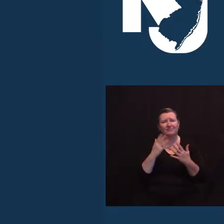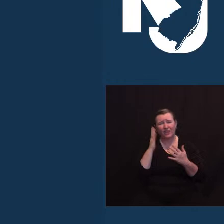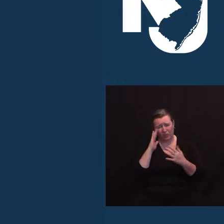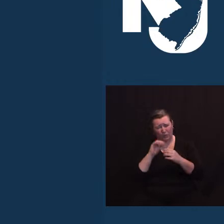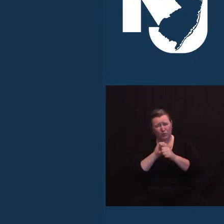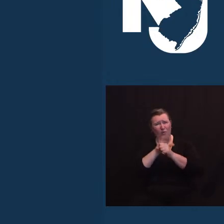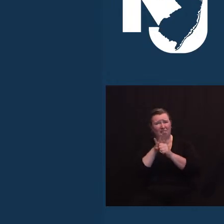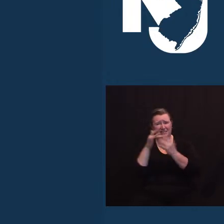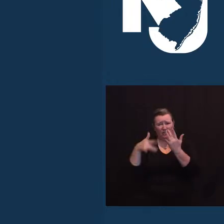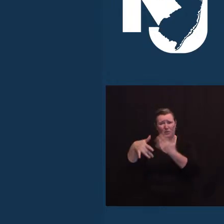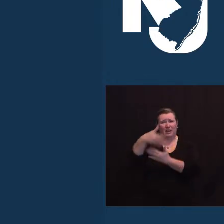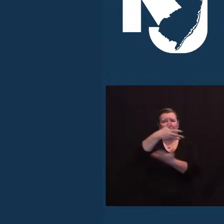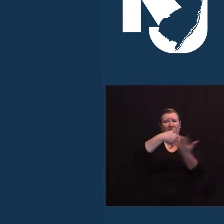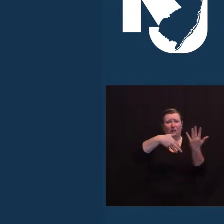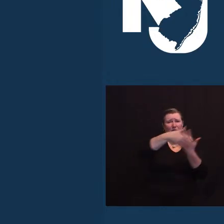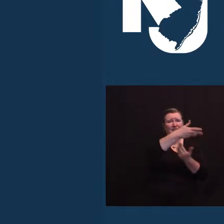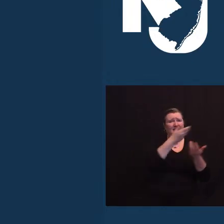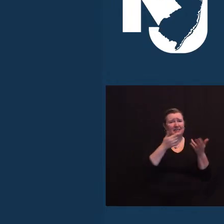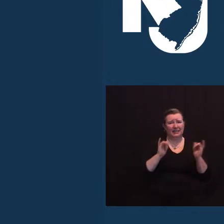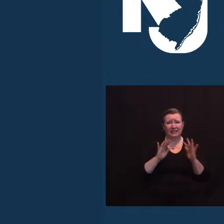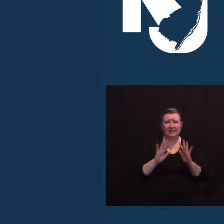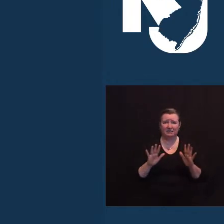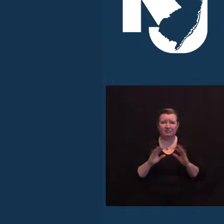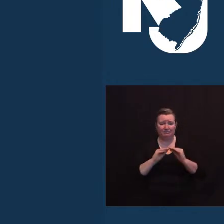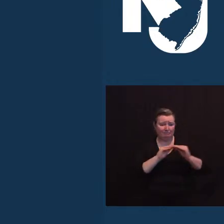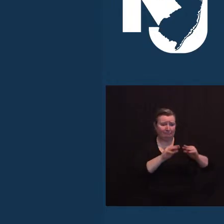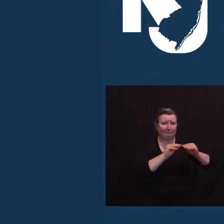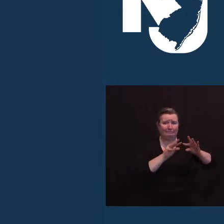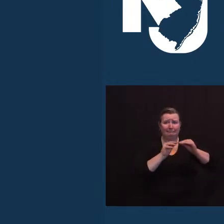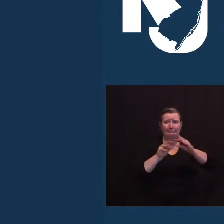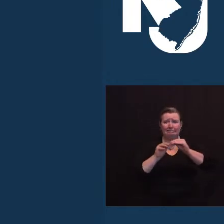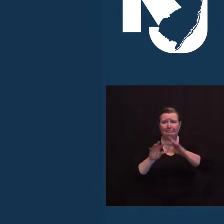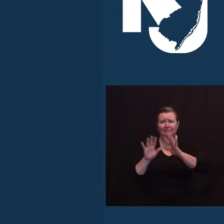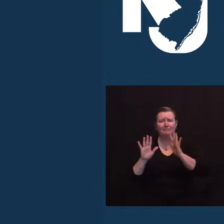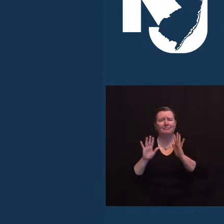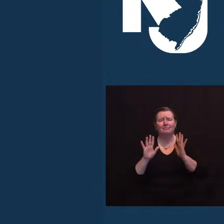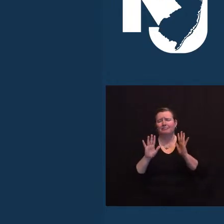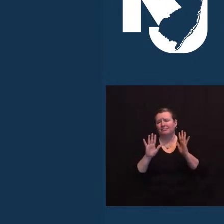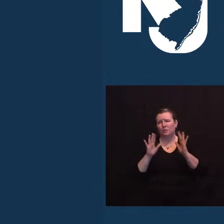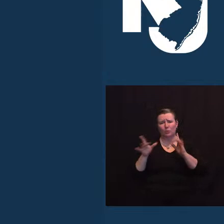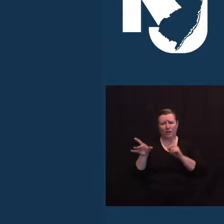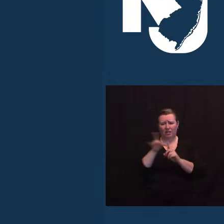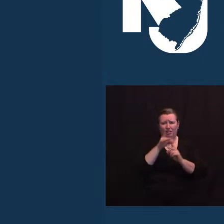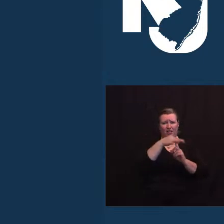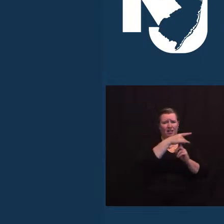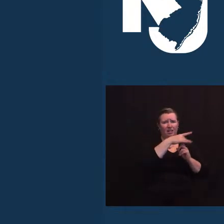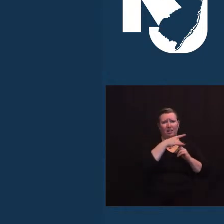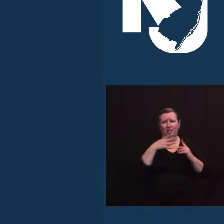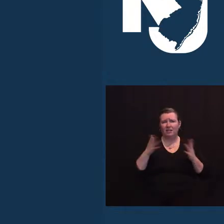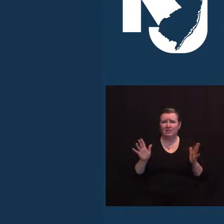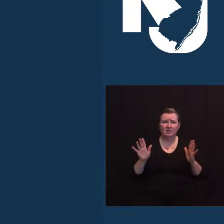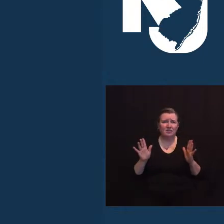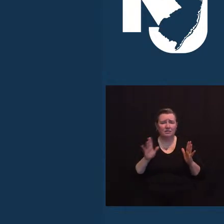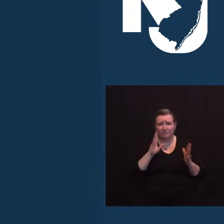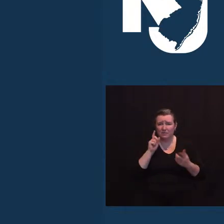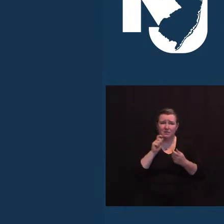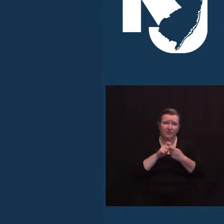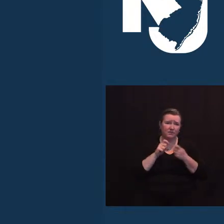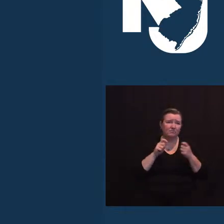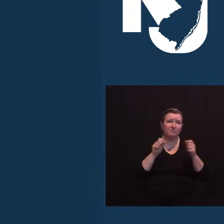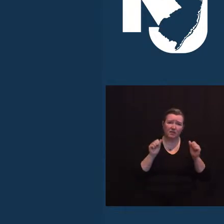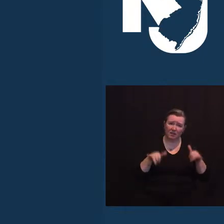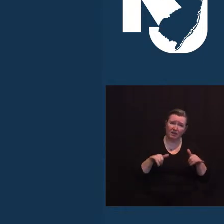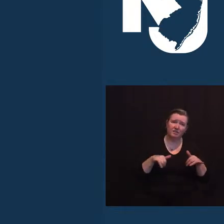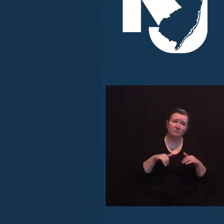Seder from becoming an event where this virus spreads further. And by the way, we'll have the exact same plea and instructions